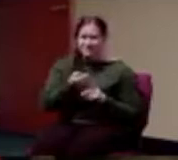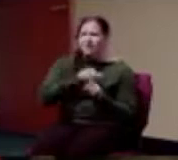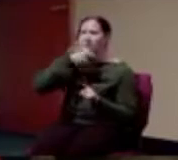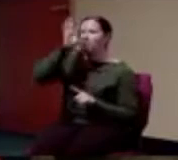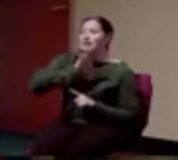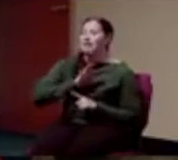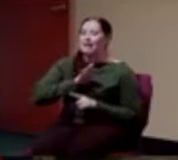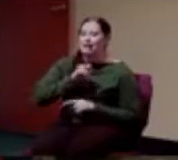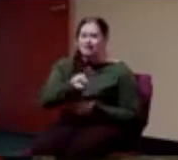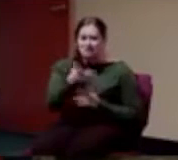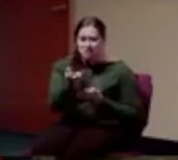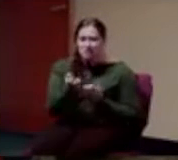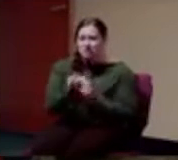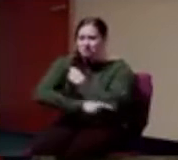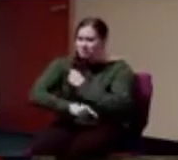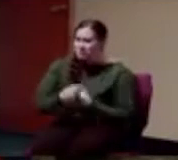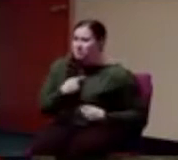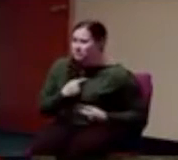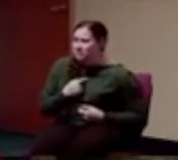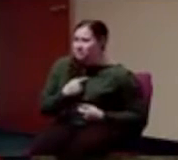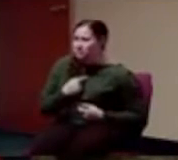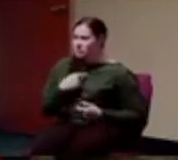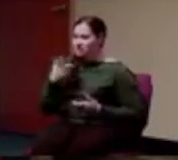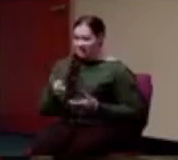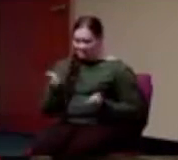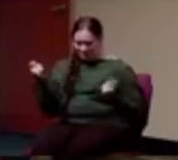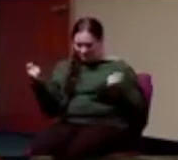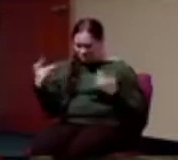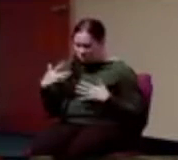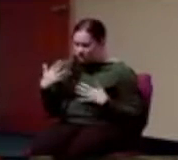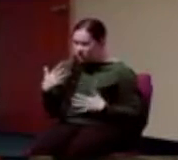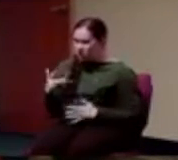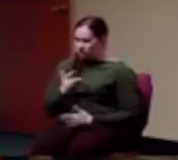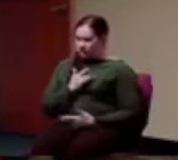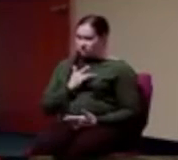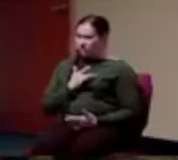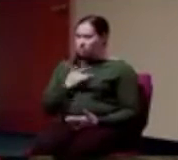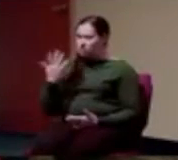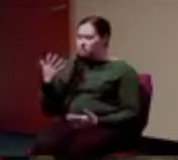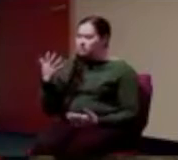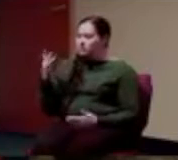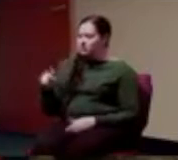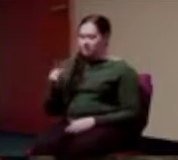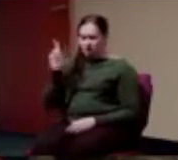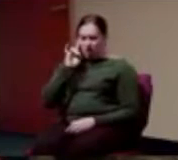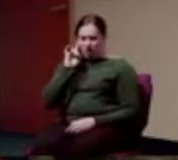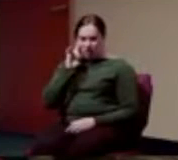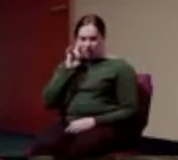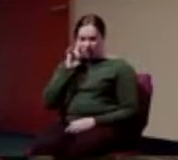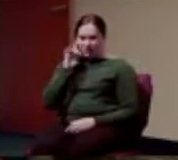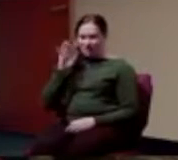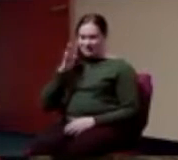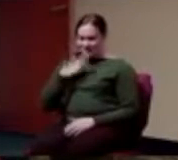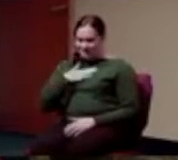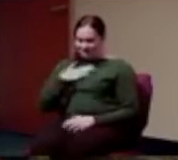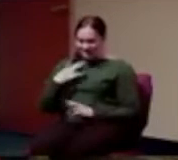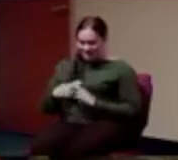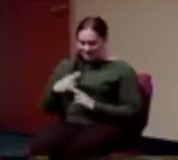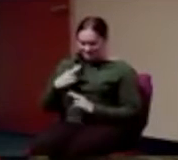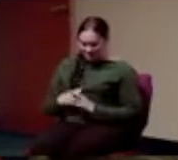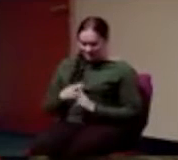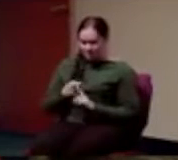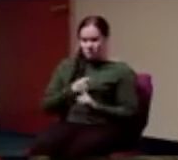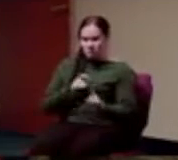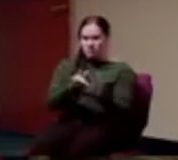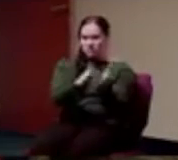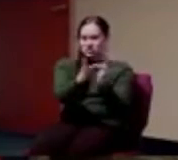deserve. Right? He probably had so much fear in his heart. When he heard his own name come from the mouth of Jesus, ooh, I can't